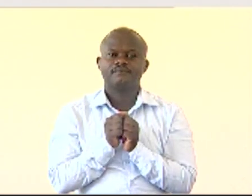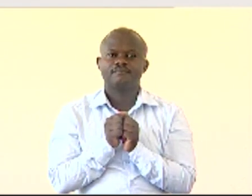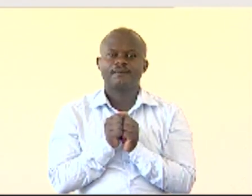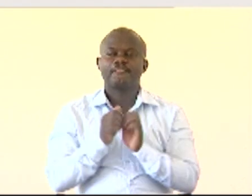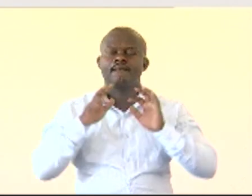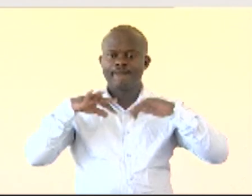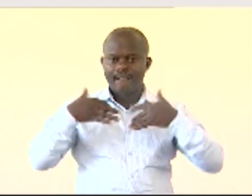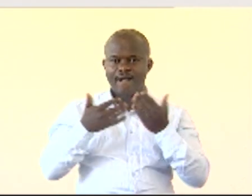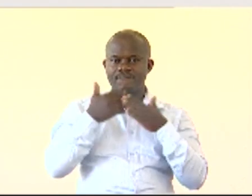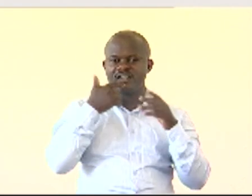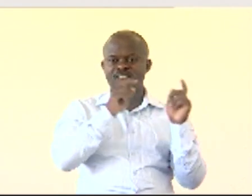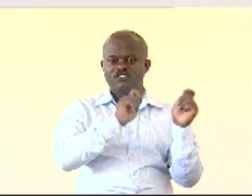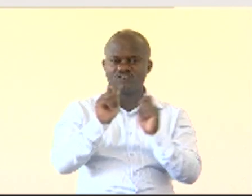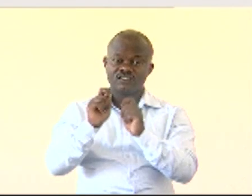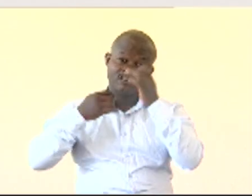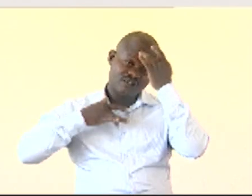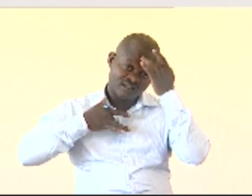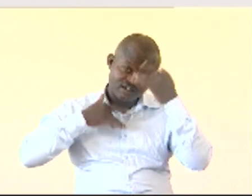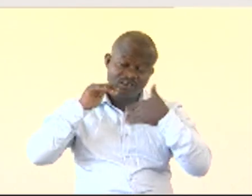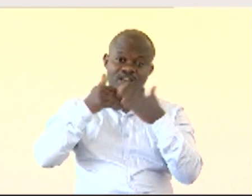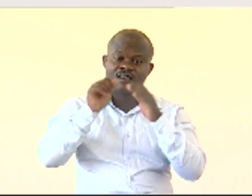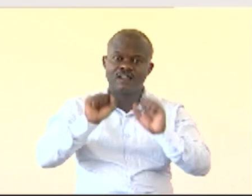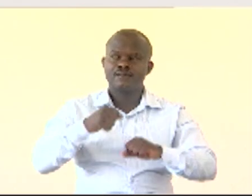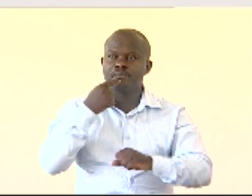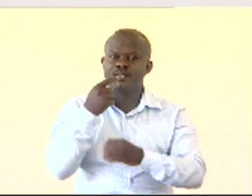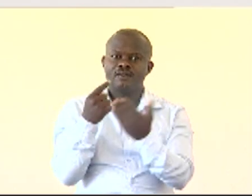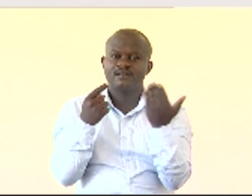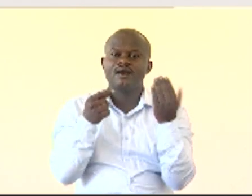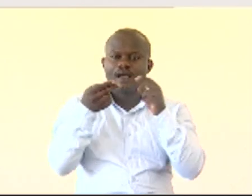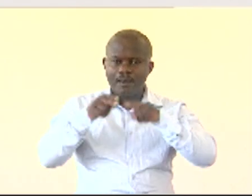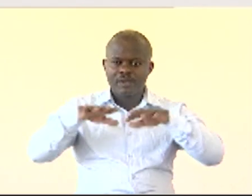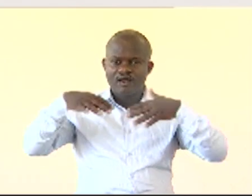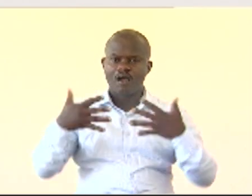How is the transmission of the infectious diseases can happen?